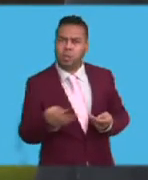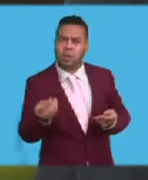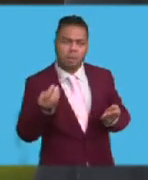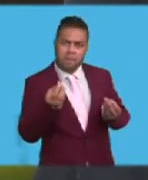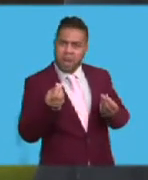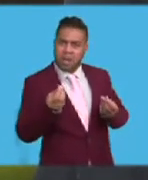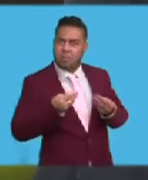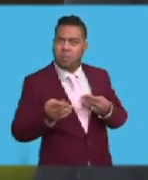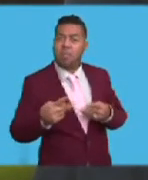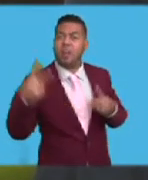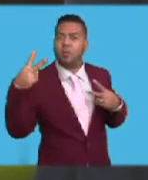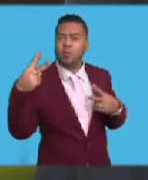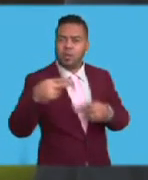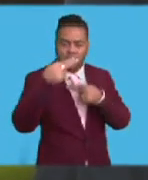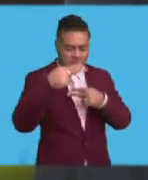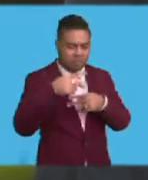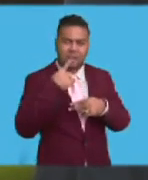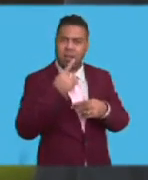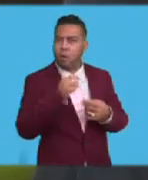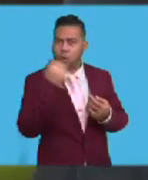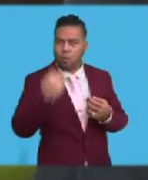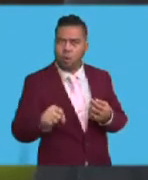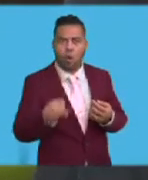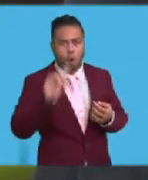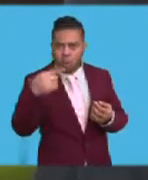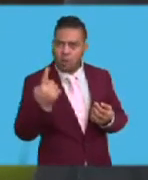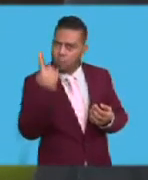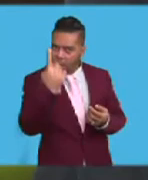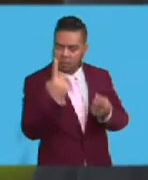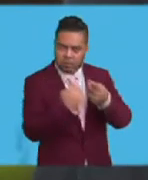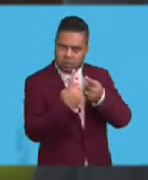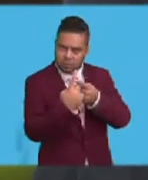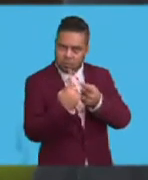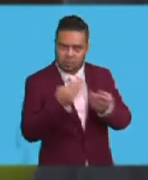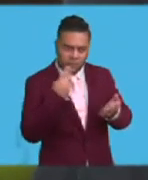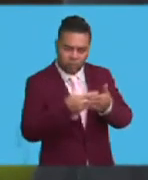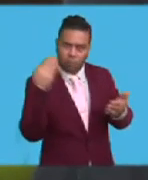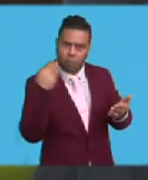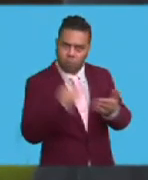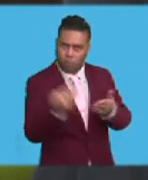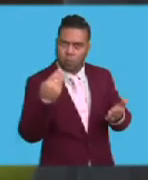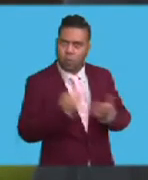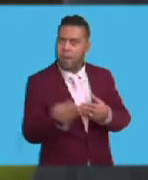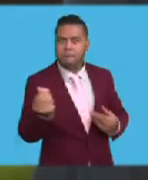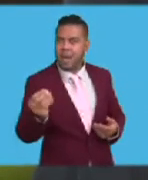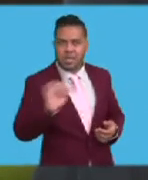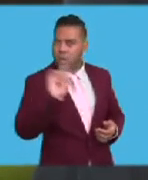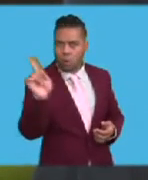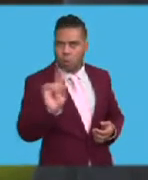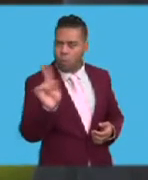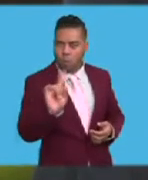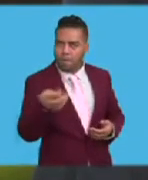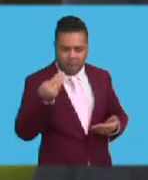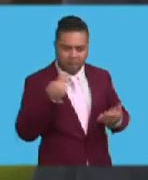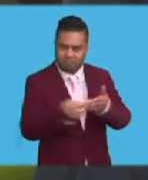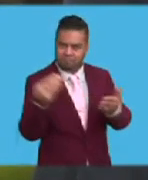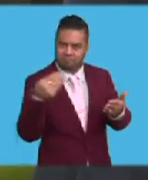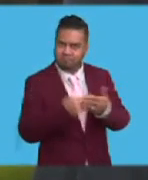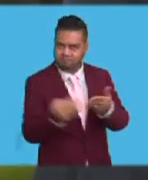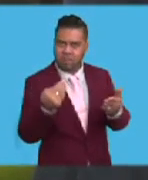then there was a cut-off period after which the dual system would end. And we now have full-on e-ticketing system without